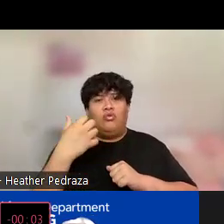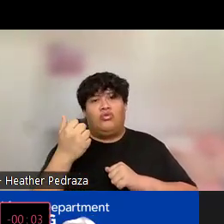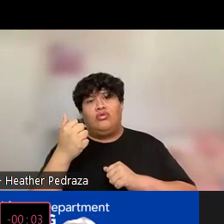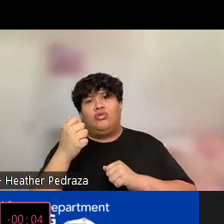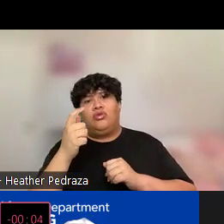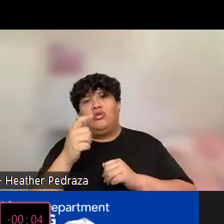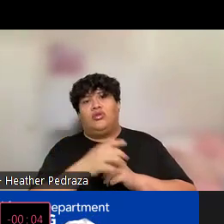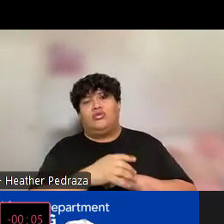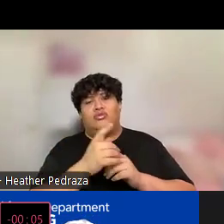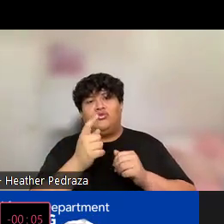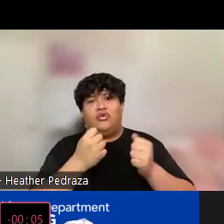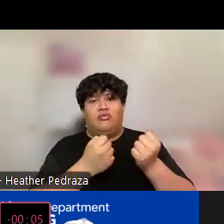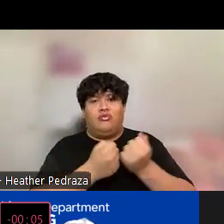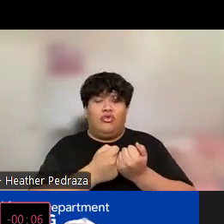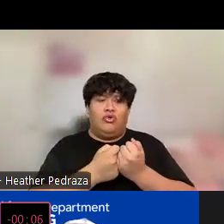report and